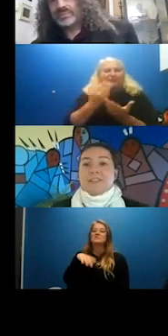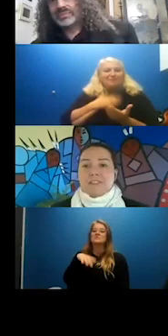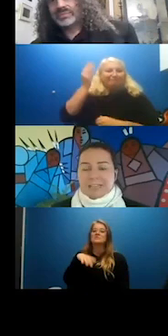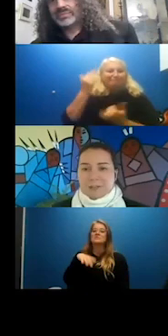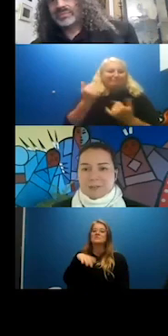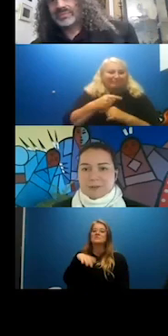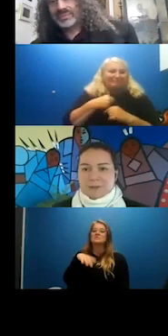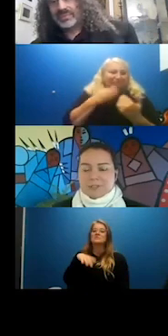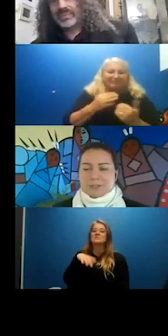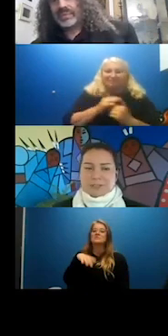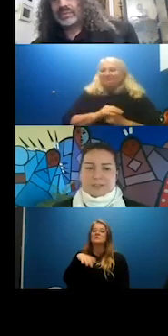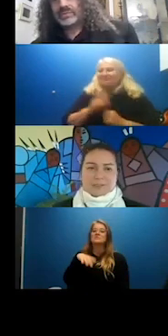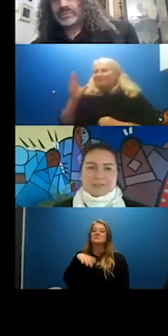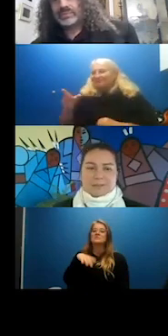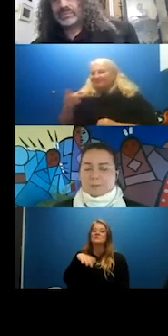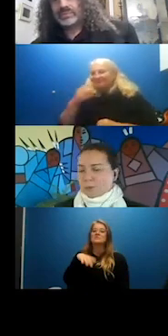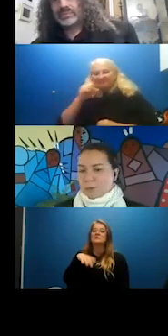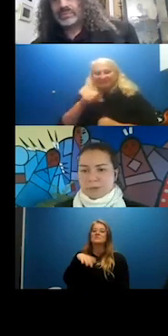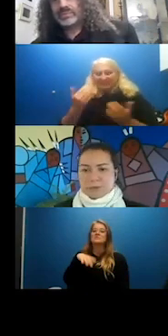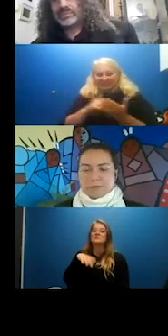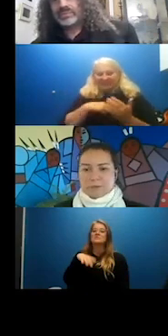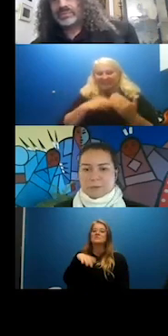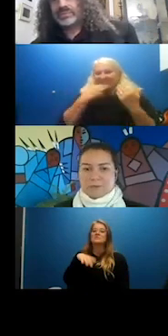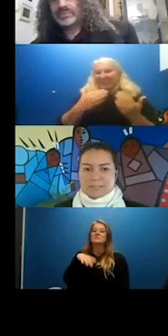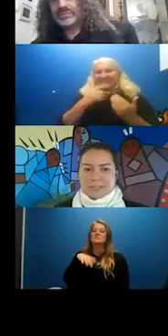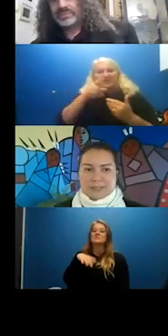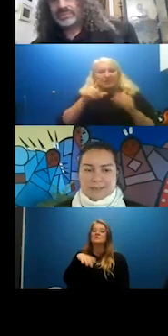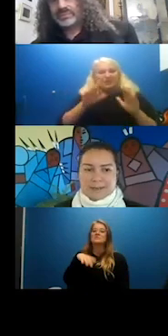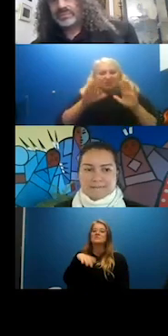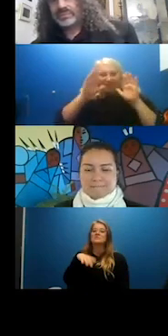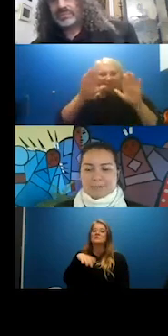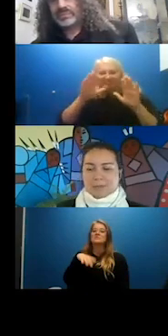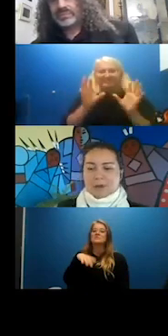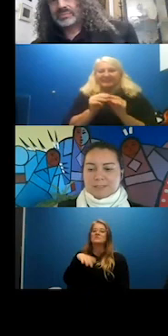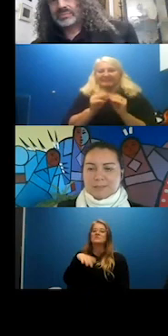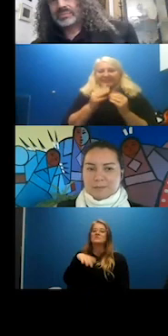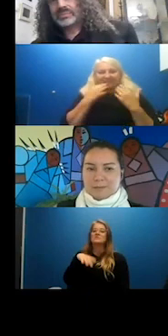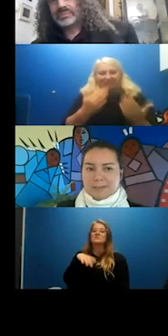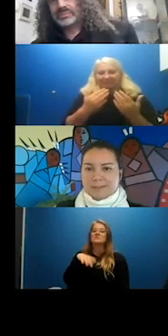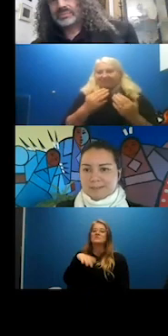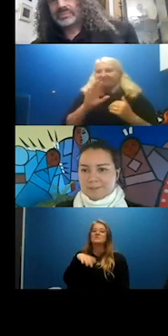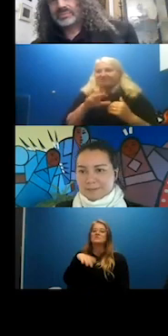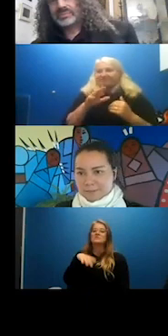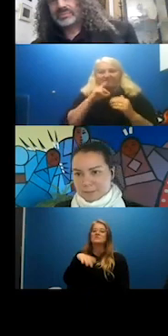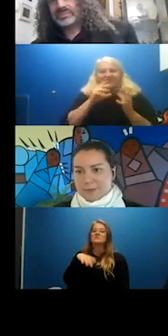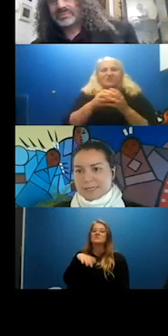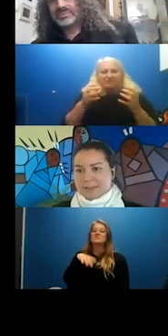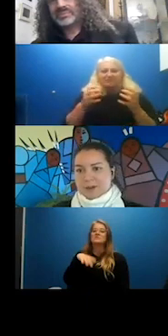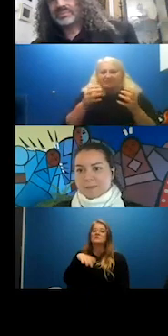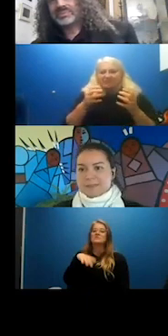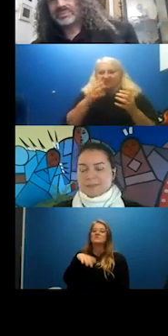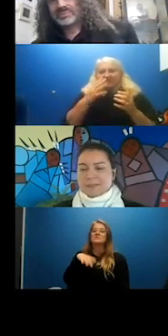Again, thank you so much. Your wonderful, informative session. A lot to, we was looking